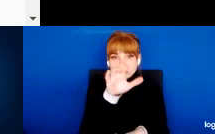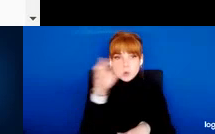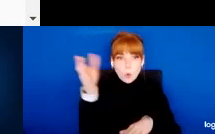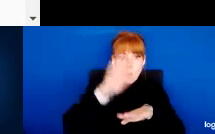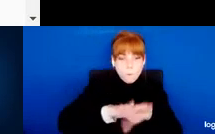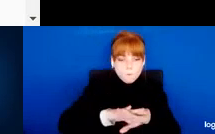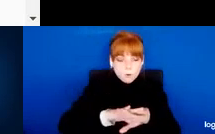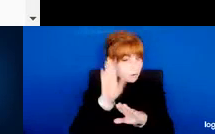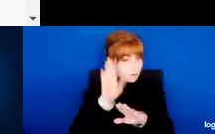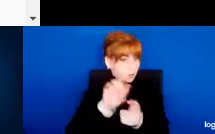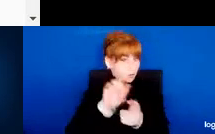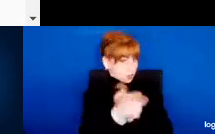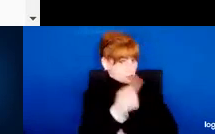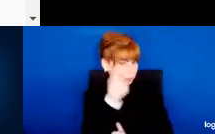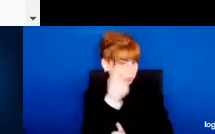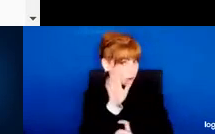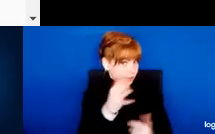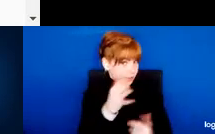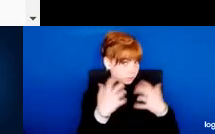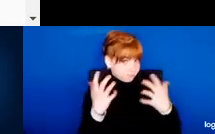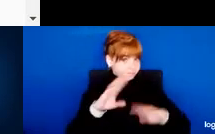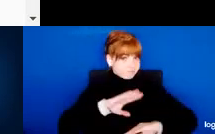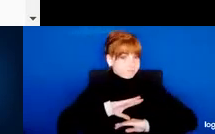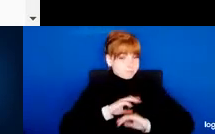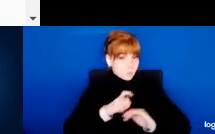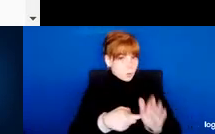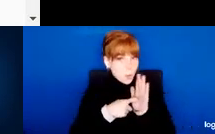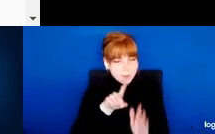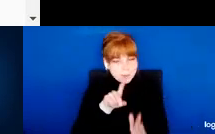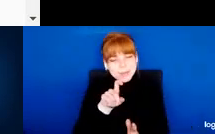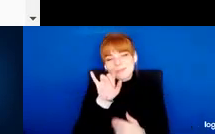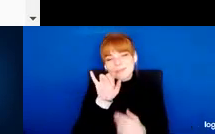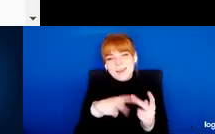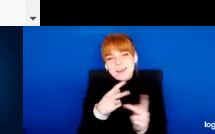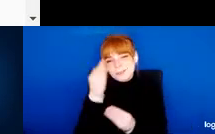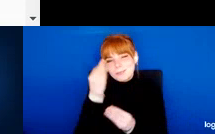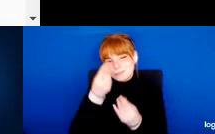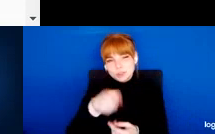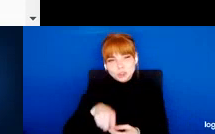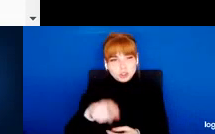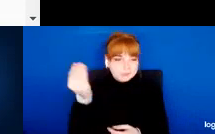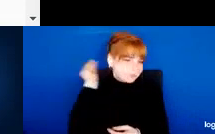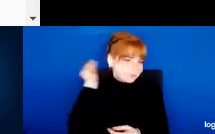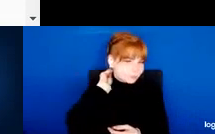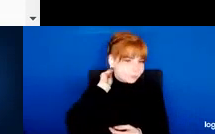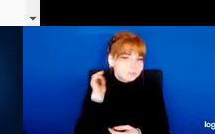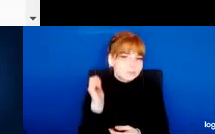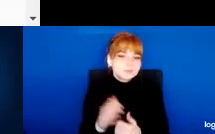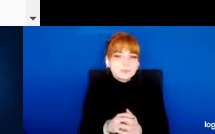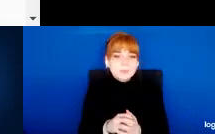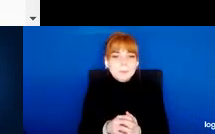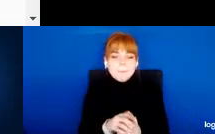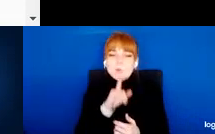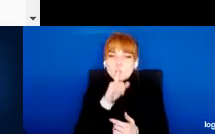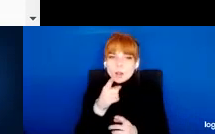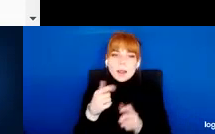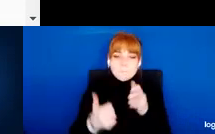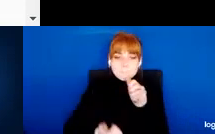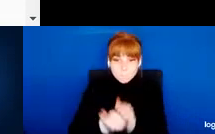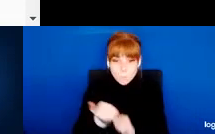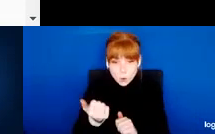the requirements we talked about? Those kinds of things. But a lot of that does have to do with whether or not